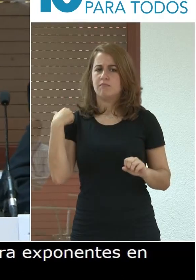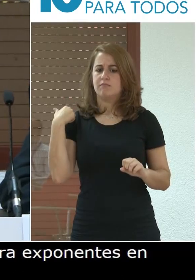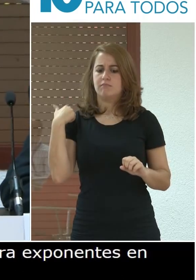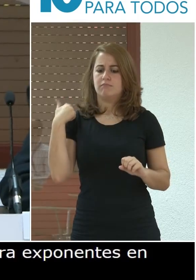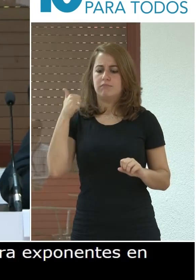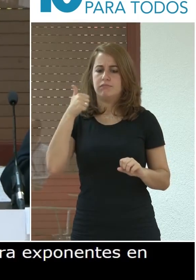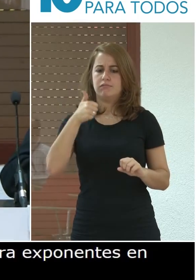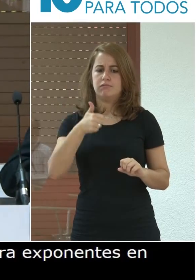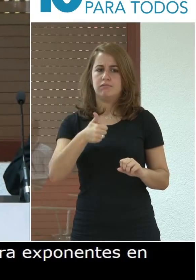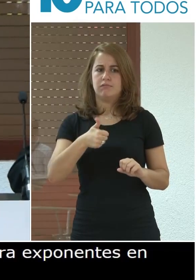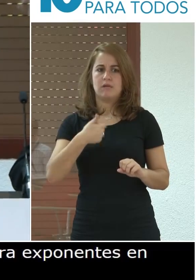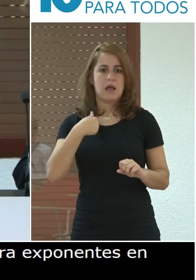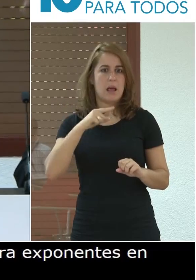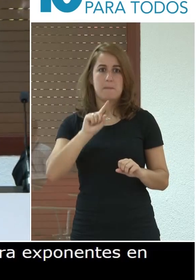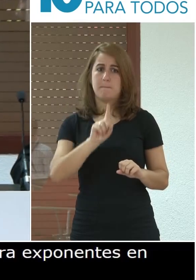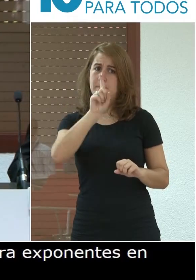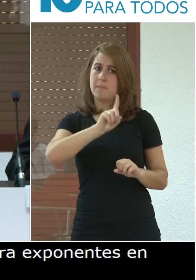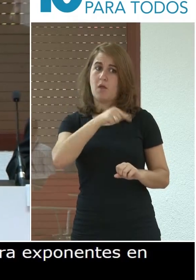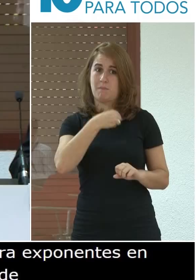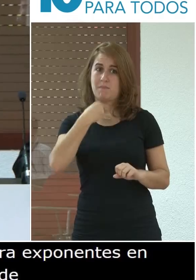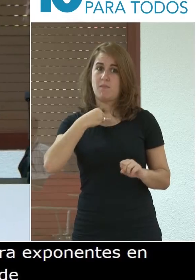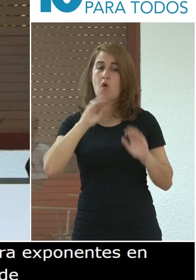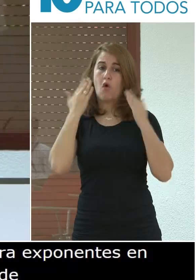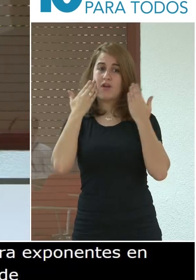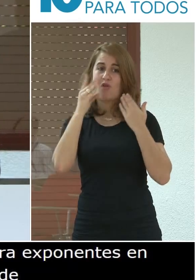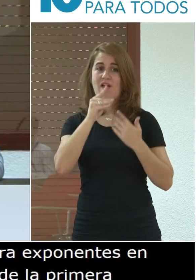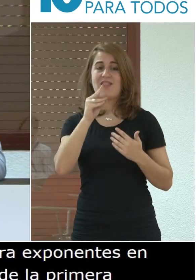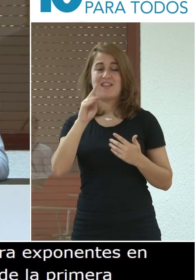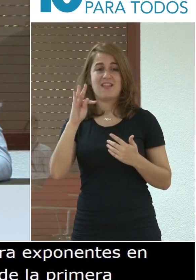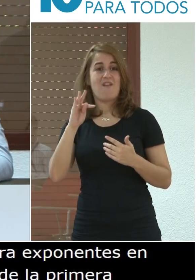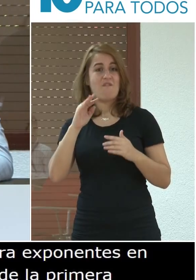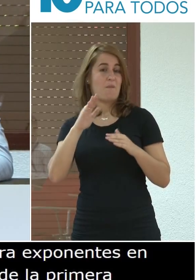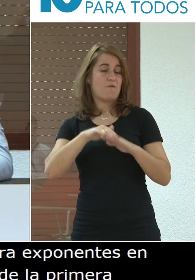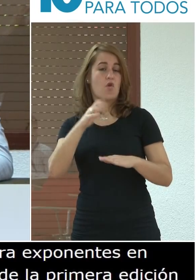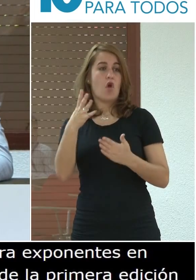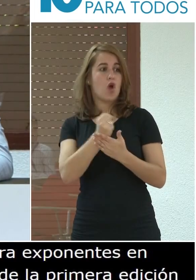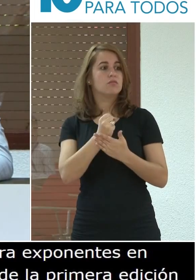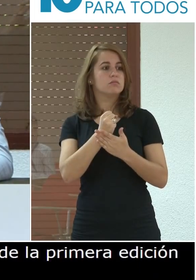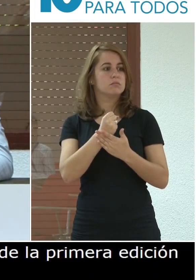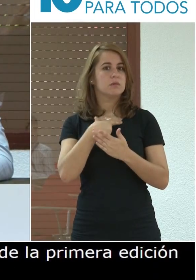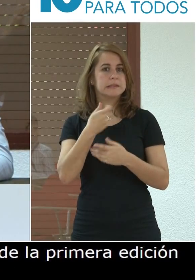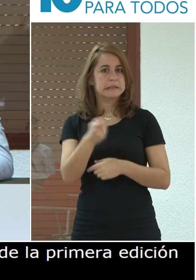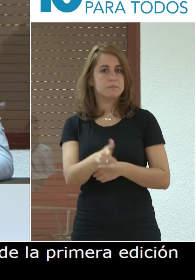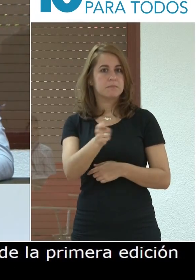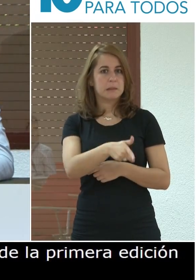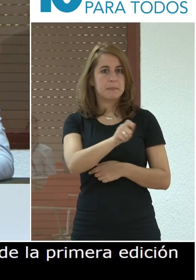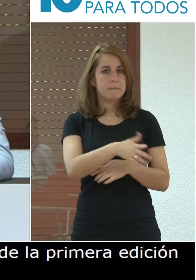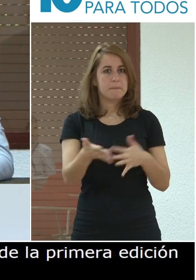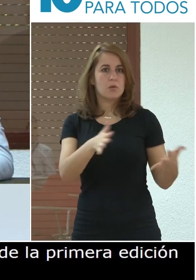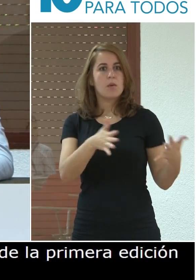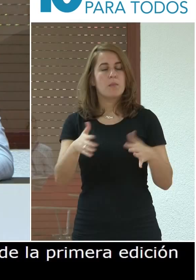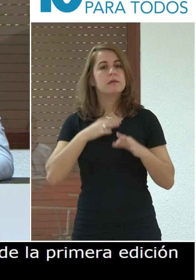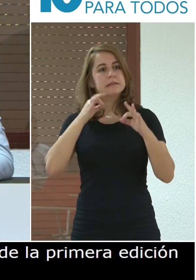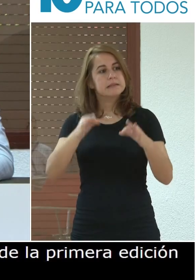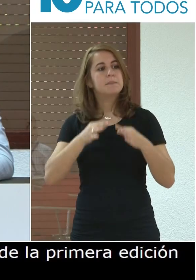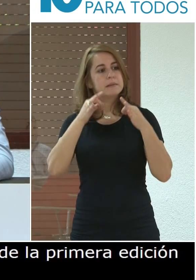obtained. But since the first edition of